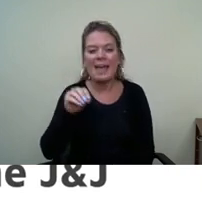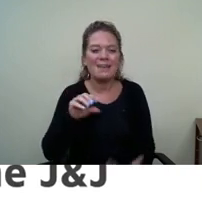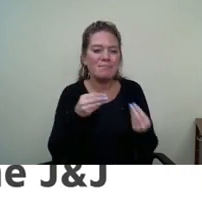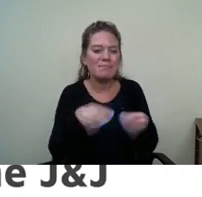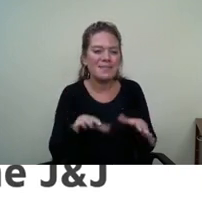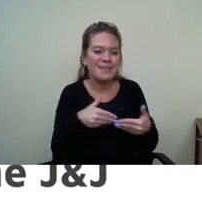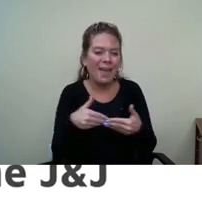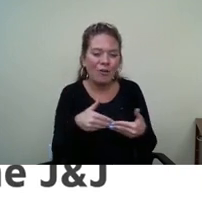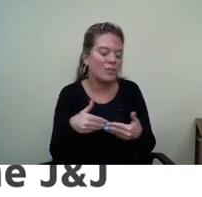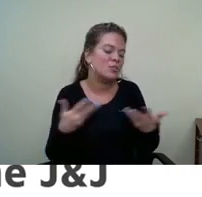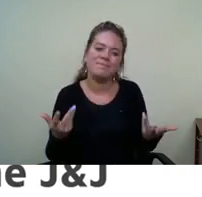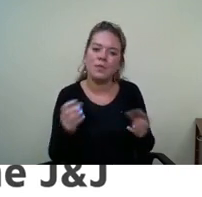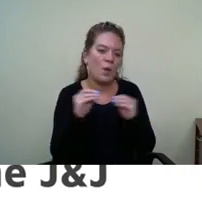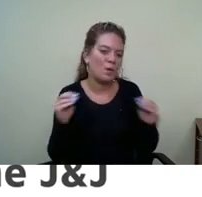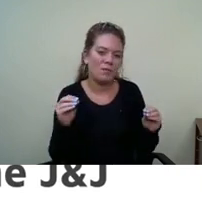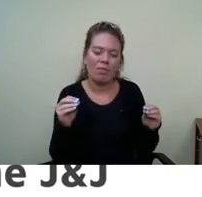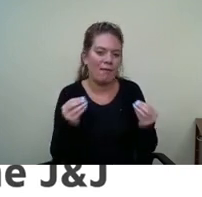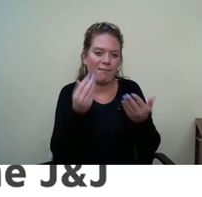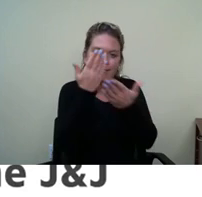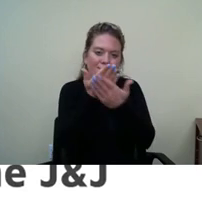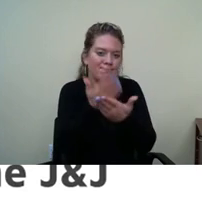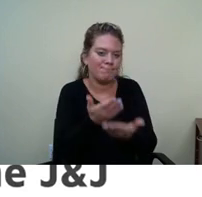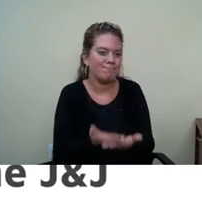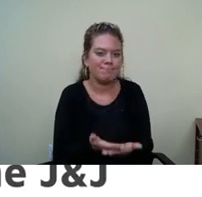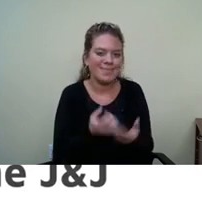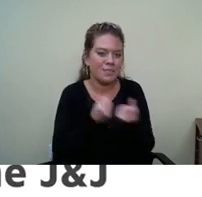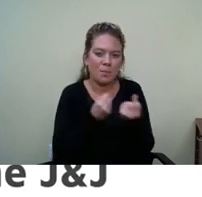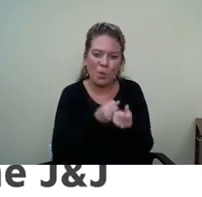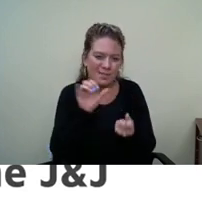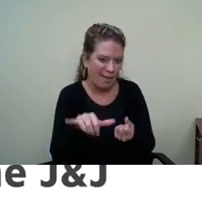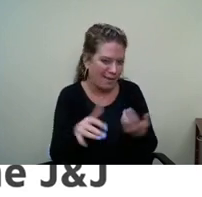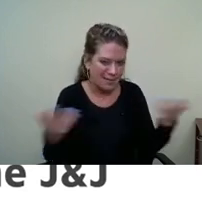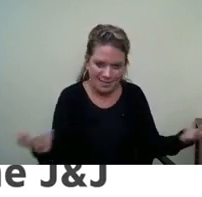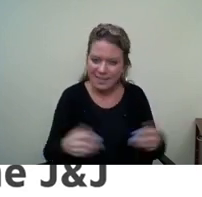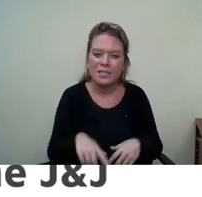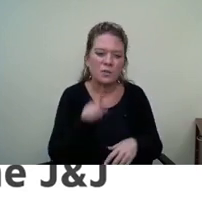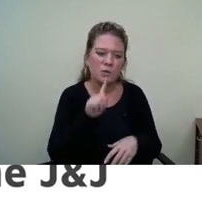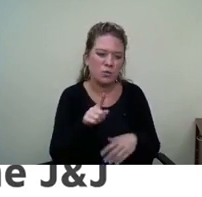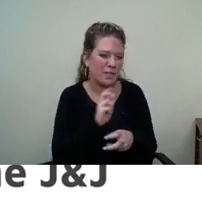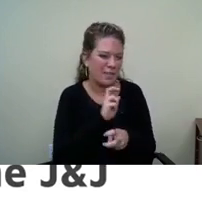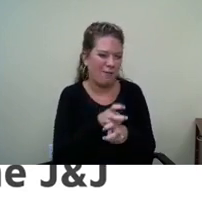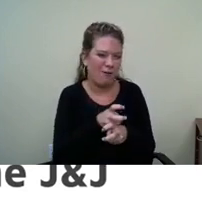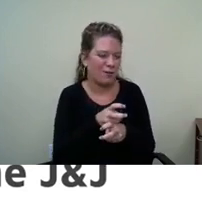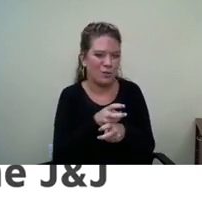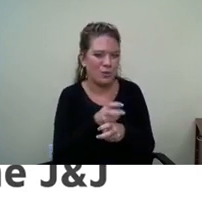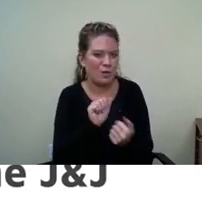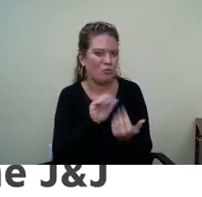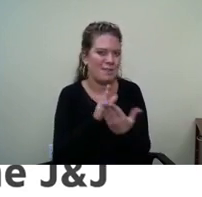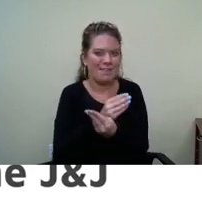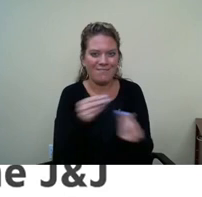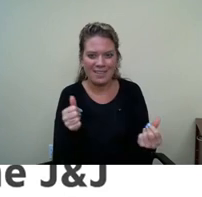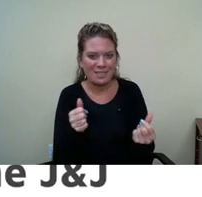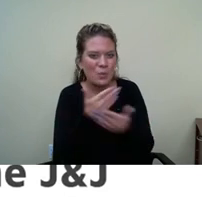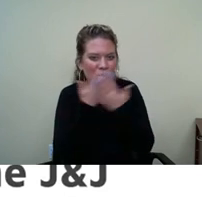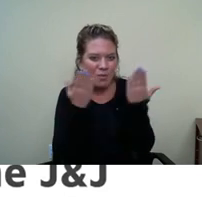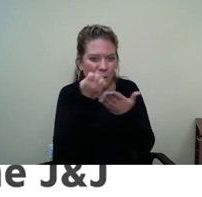Just like smelling a flower causes cancer, there is no evidence, and so it's really hard to address it when there's just nothing there